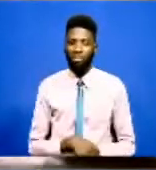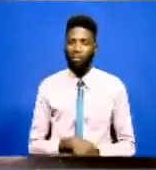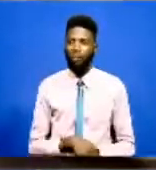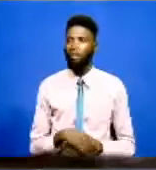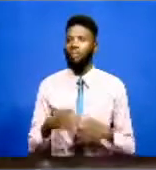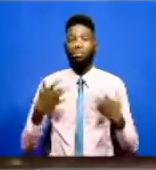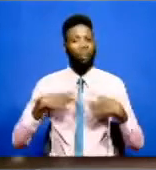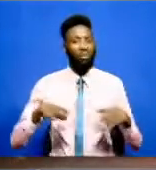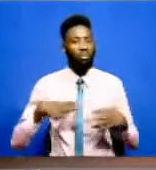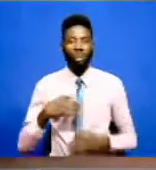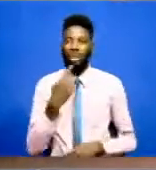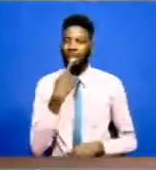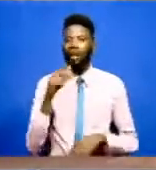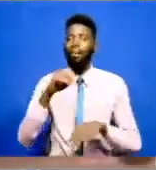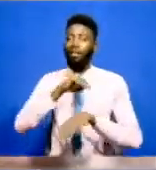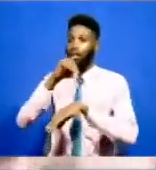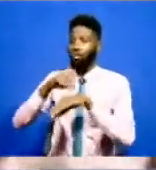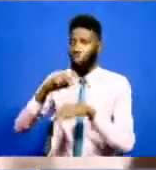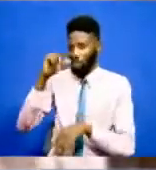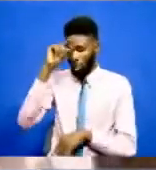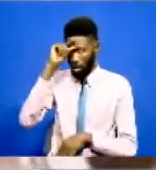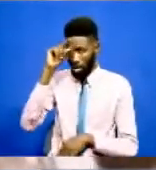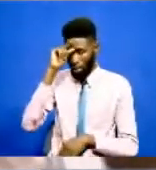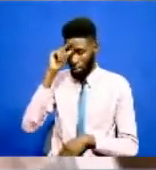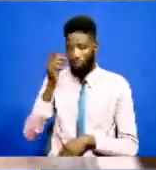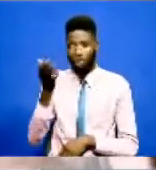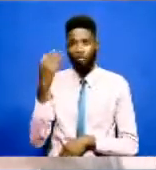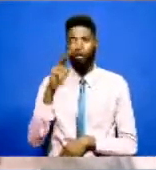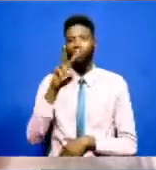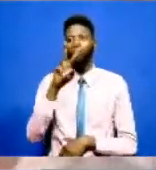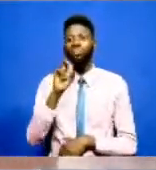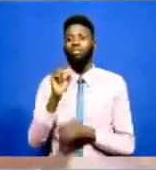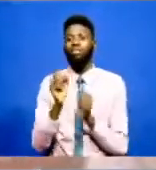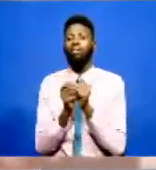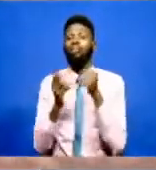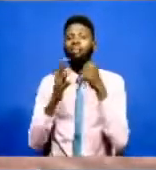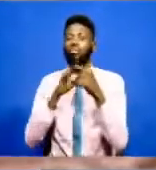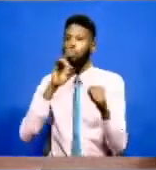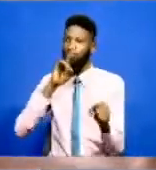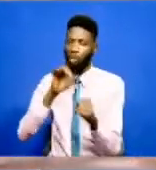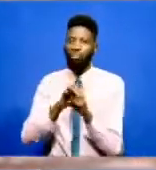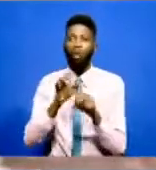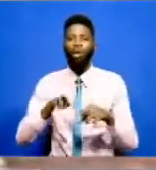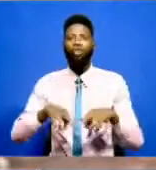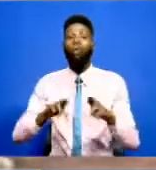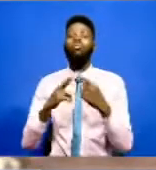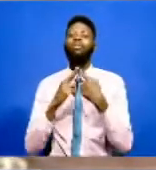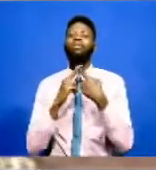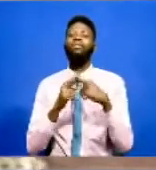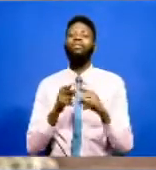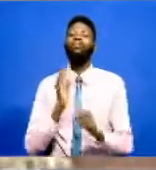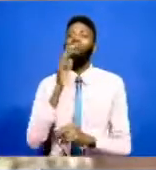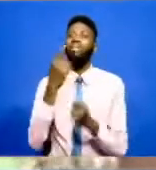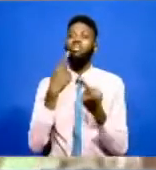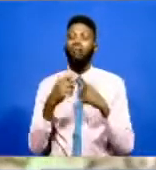Residents claimed the national government had in 2019 committed to repair the roads, but in vain.